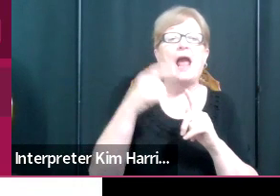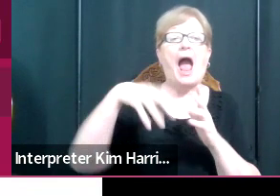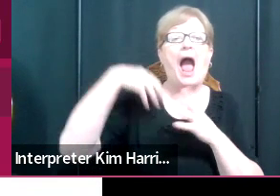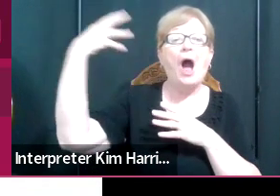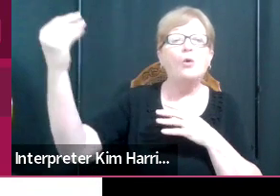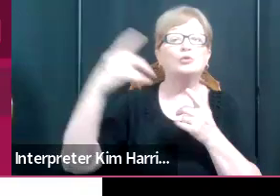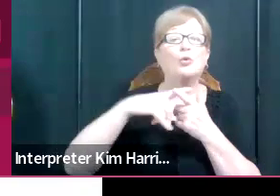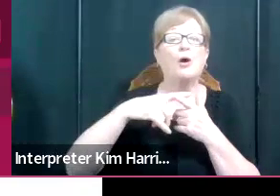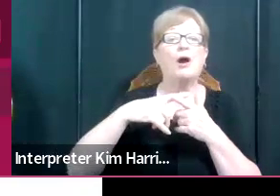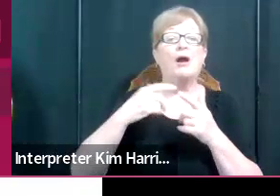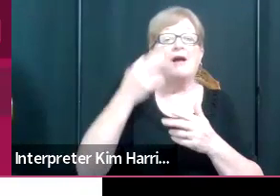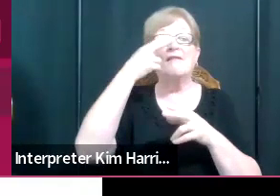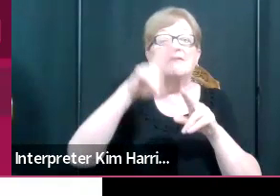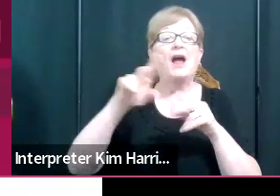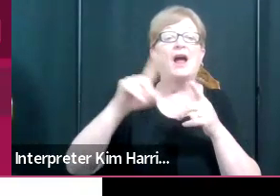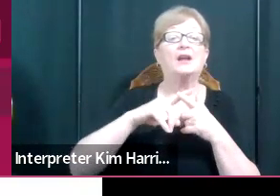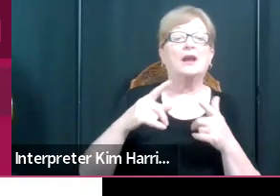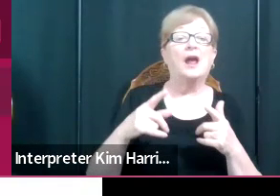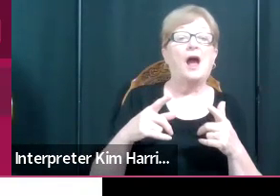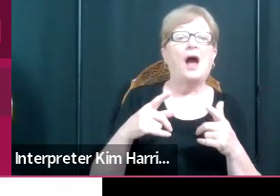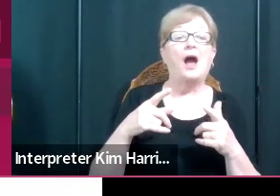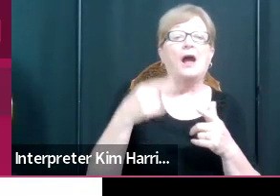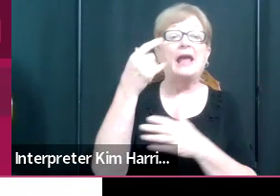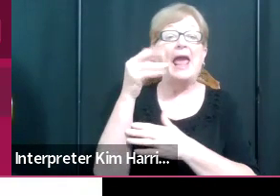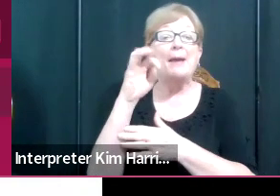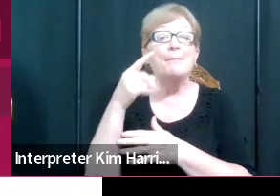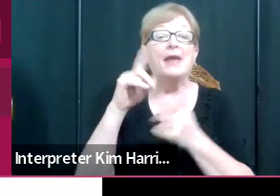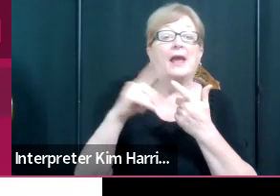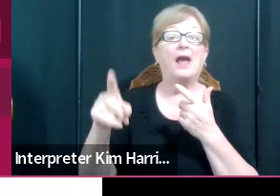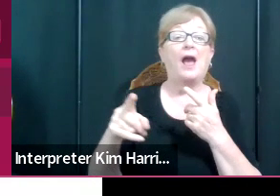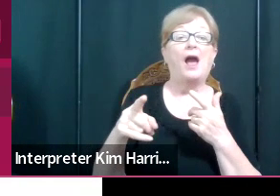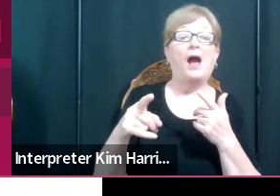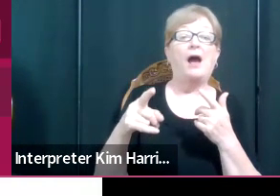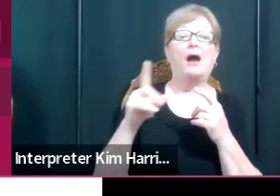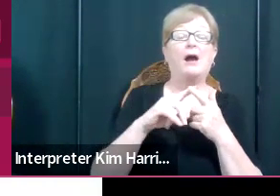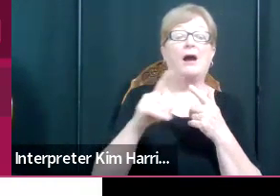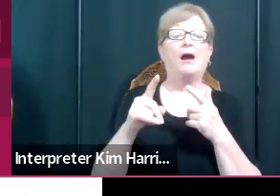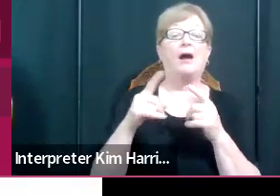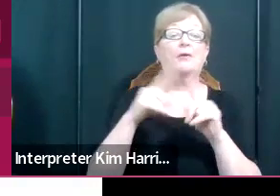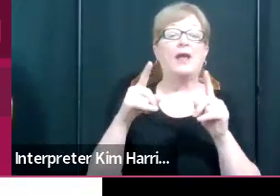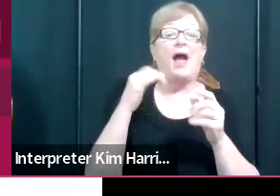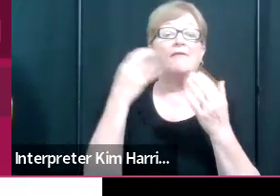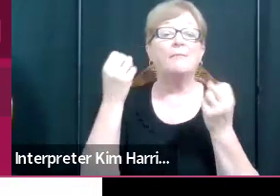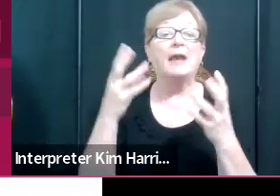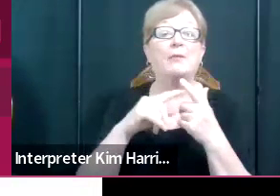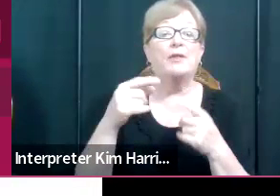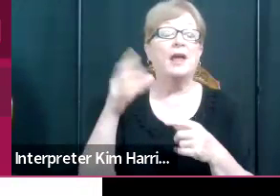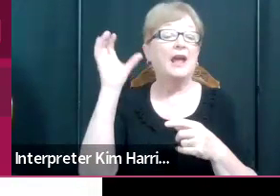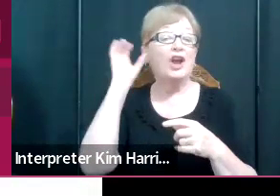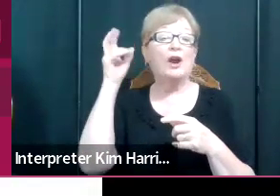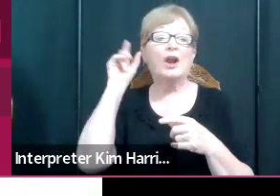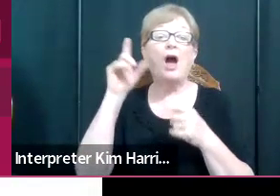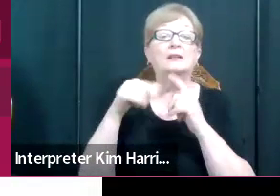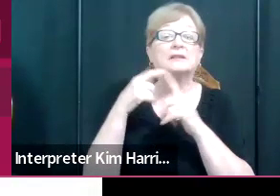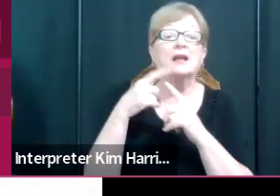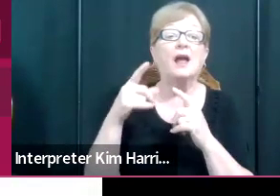gardening, environmental controls, hearing loss, reading, parenting with a disability,